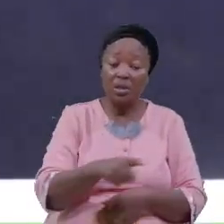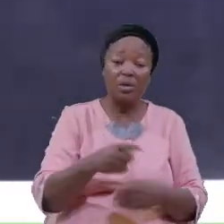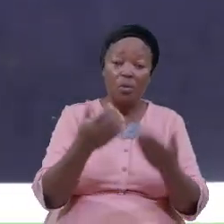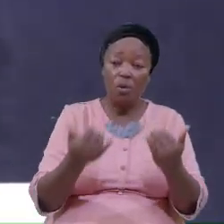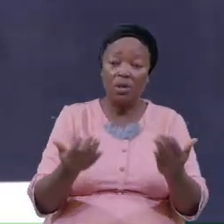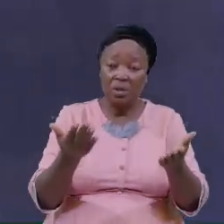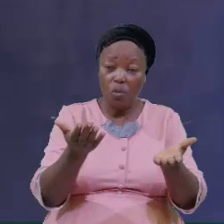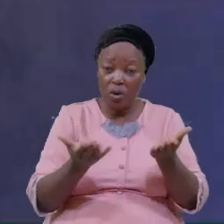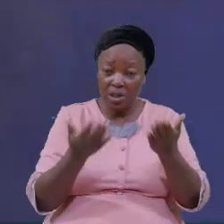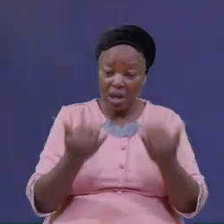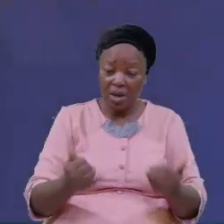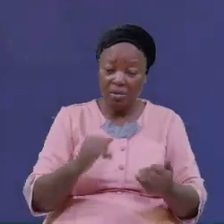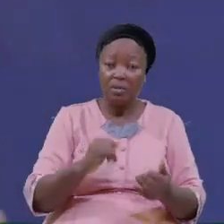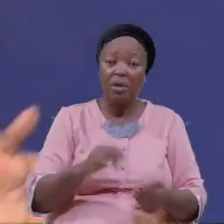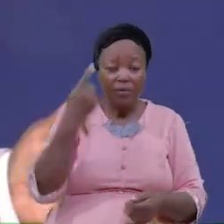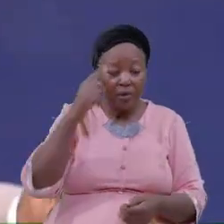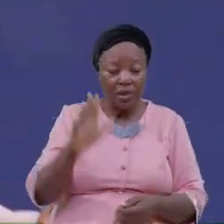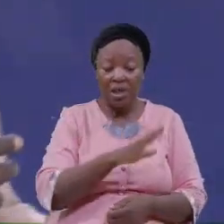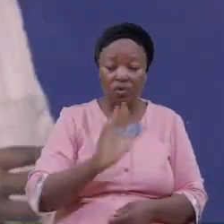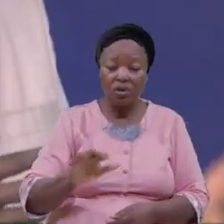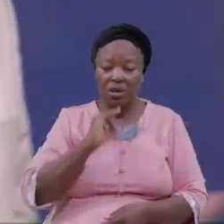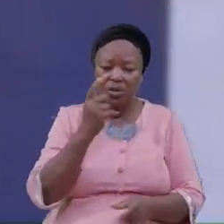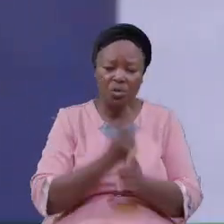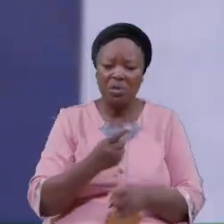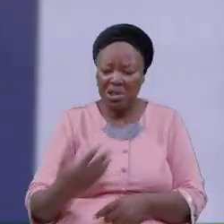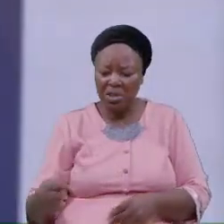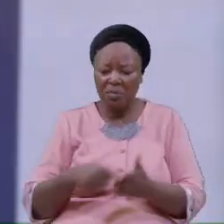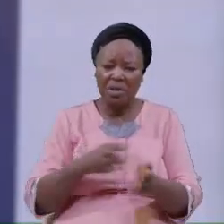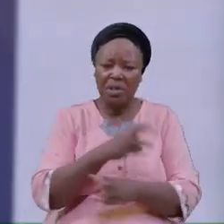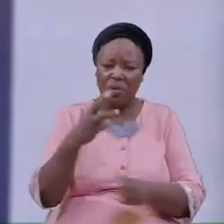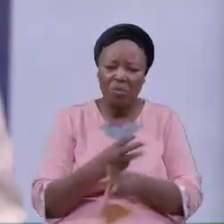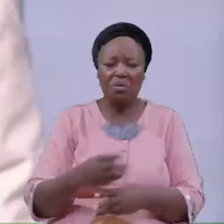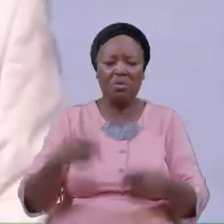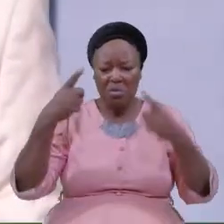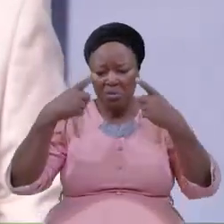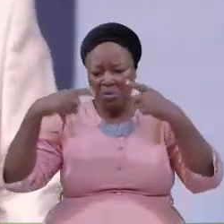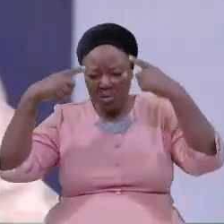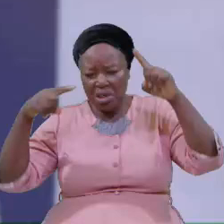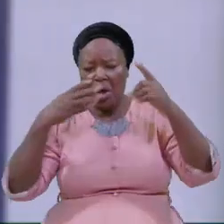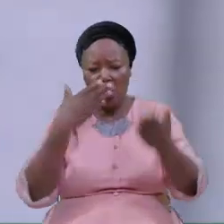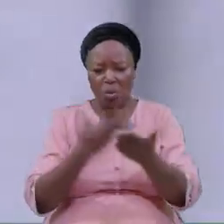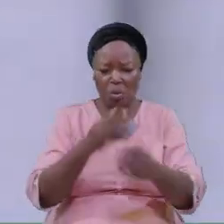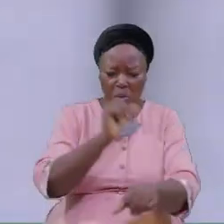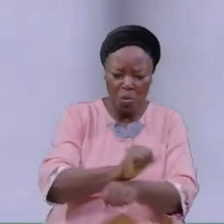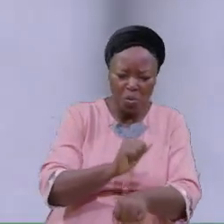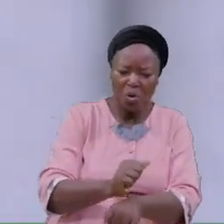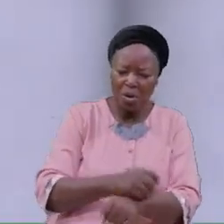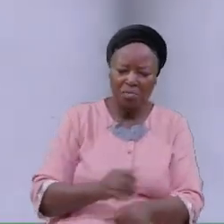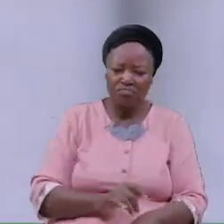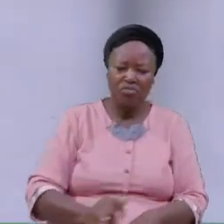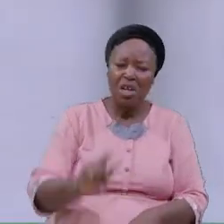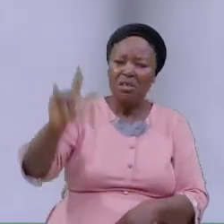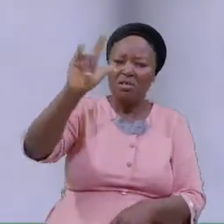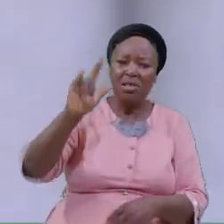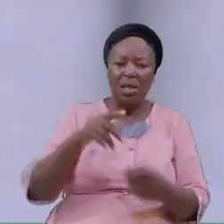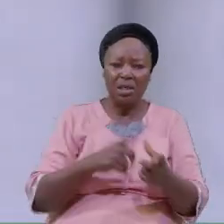this material success. They want, you know, a good job. They want overseas training. They want everything.